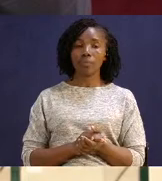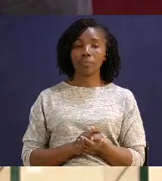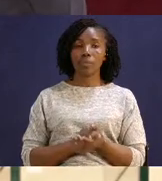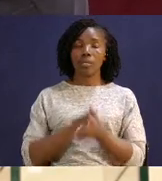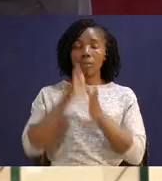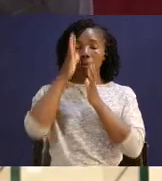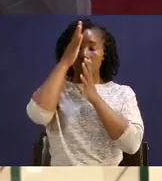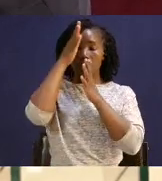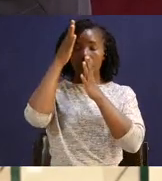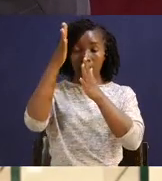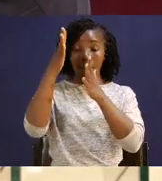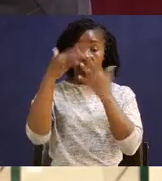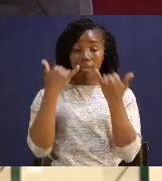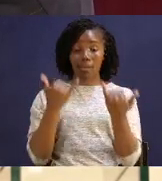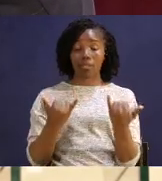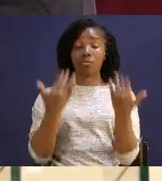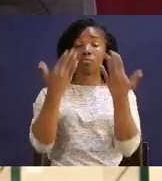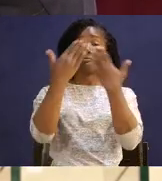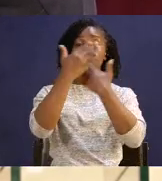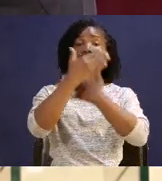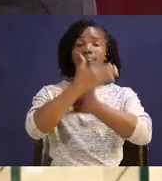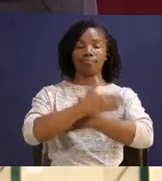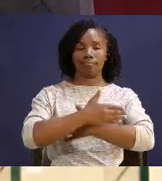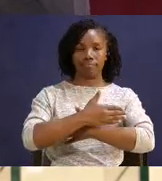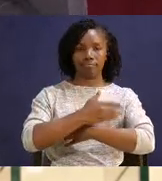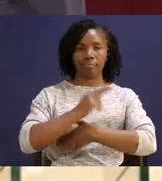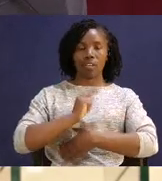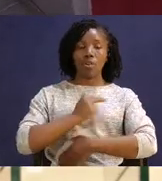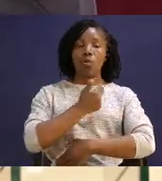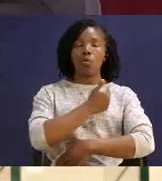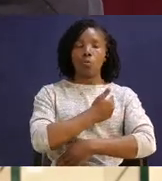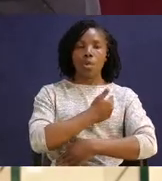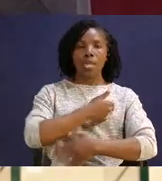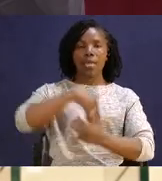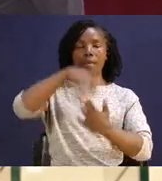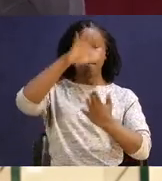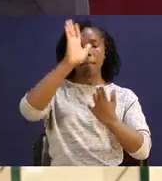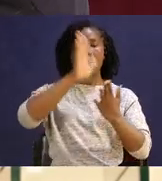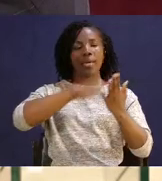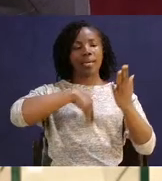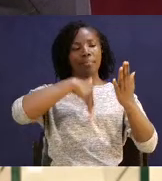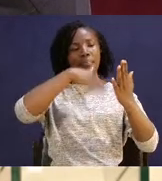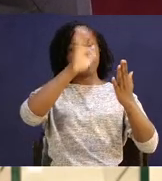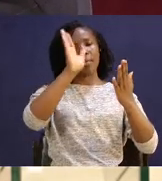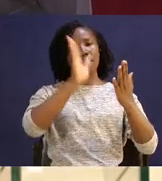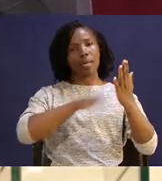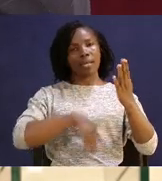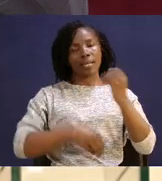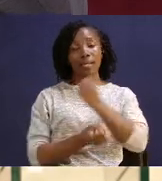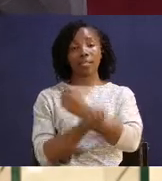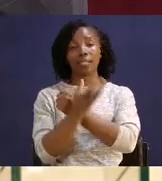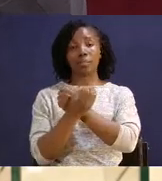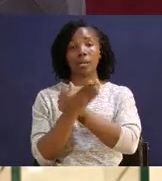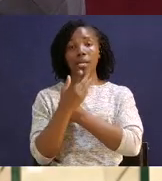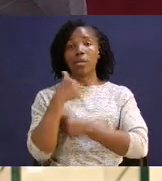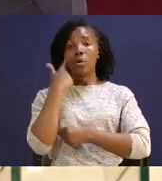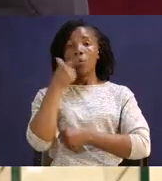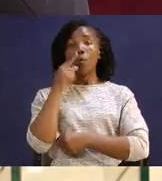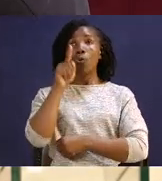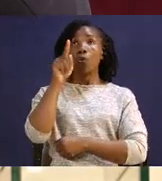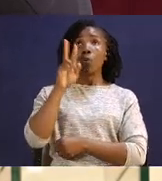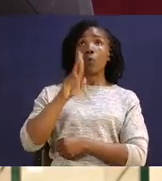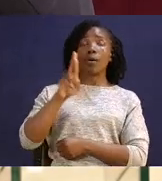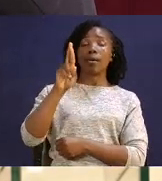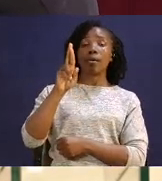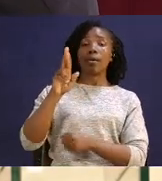So, Father, tonight, we have been painting a picture of who you are, the God of